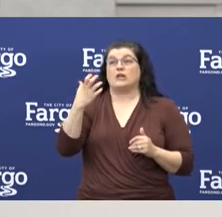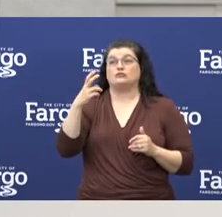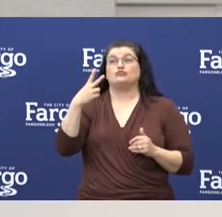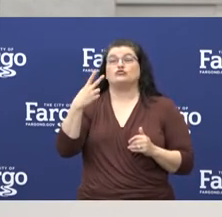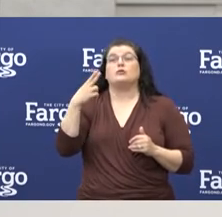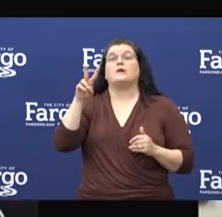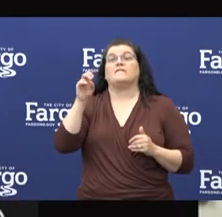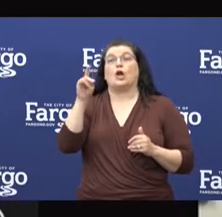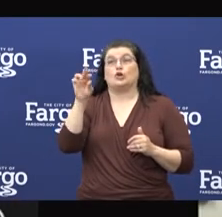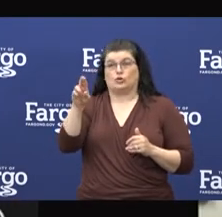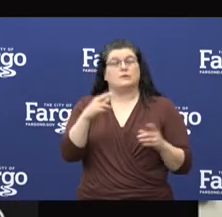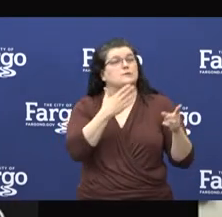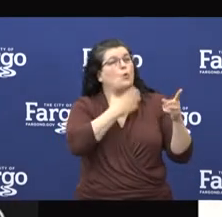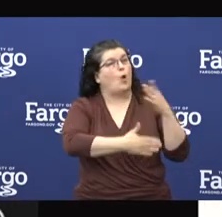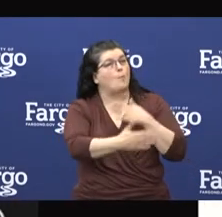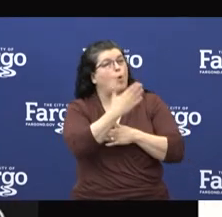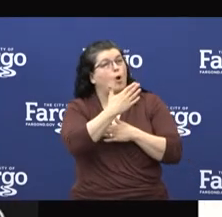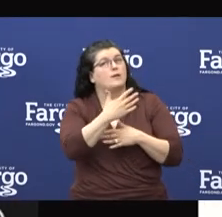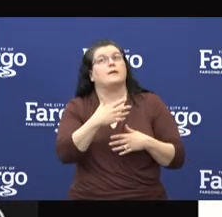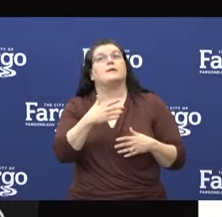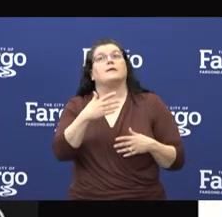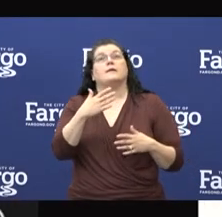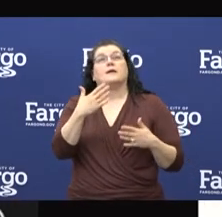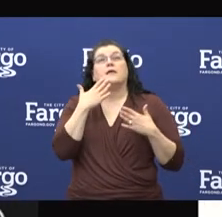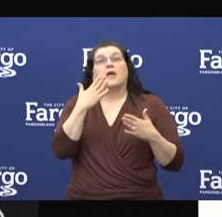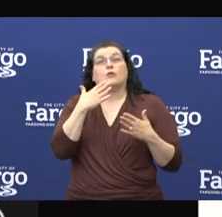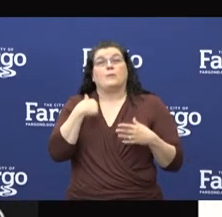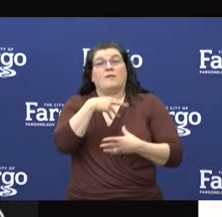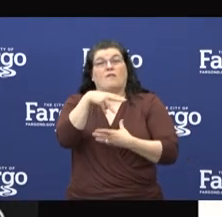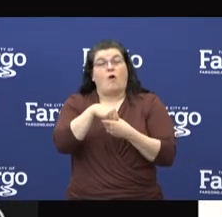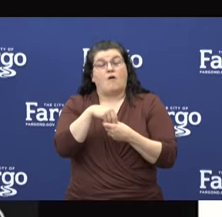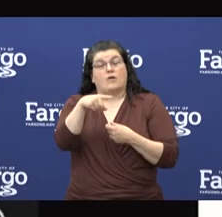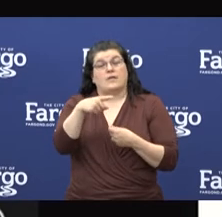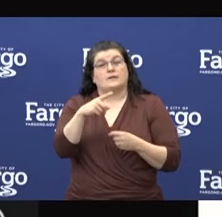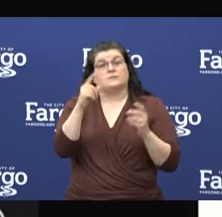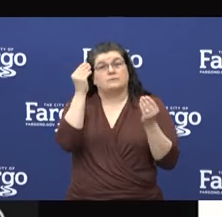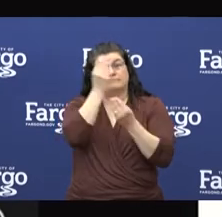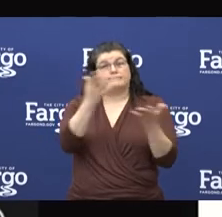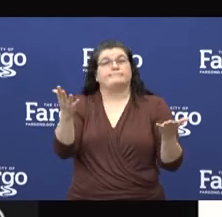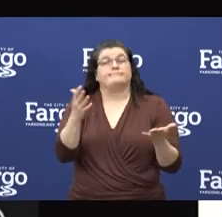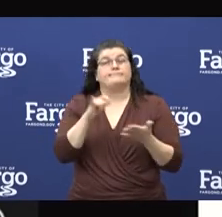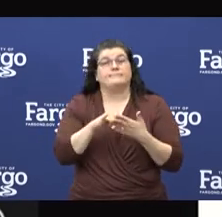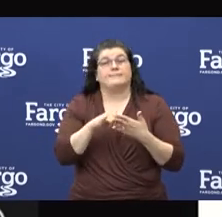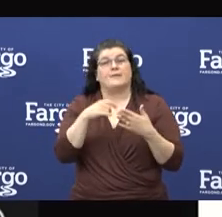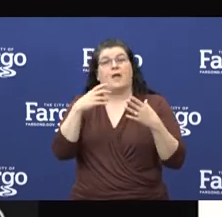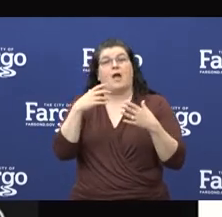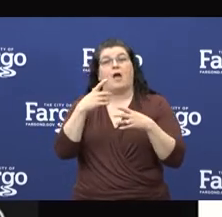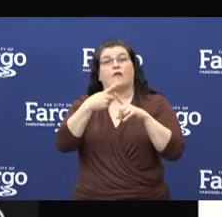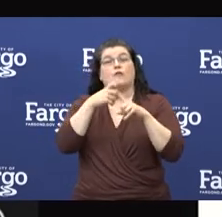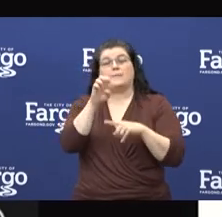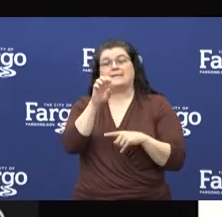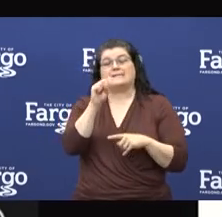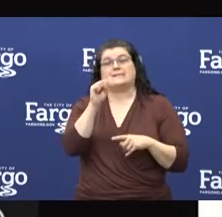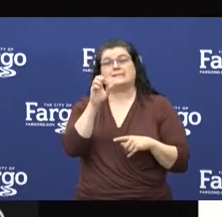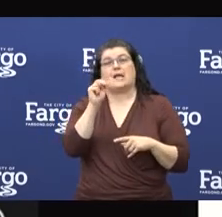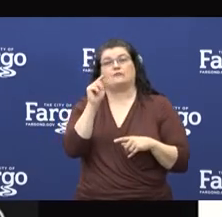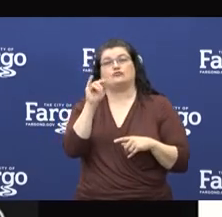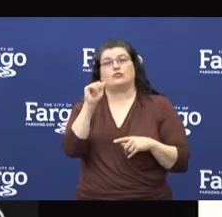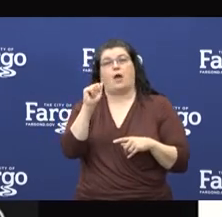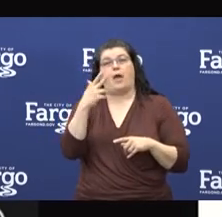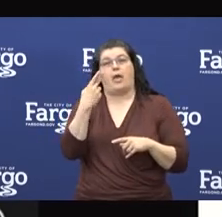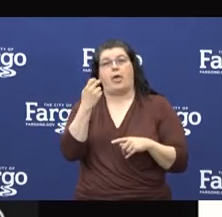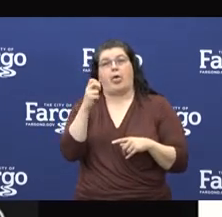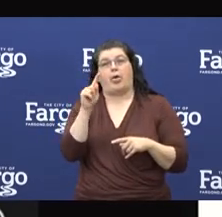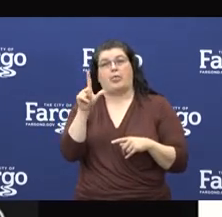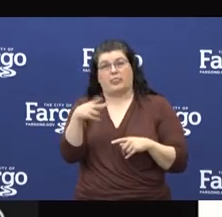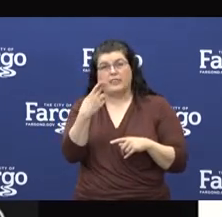Good morning. It's good to be with all of you again today to provide this update on behalf of Essentia Health. To begin with today, I wanted to provide an